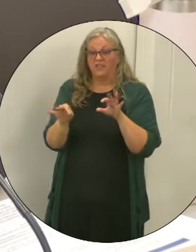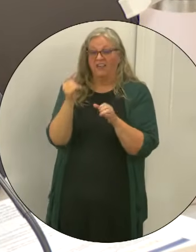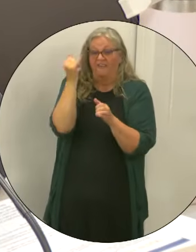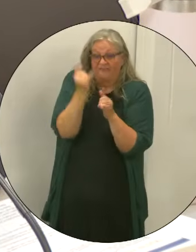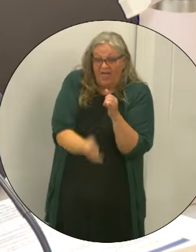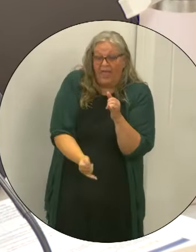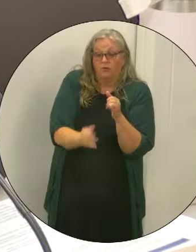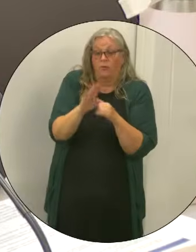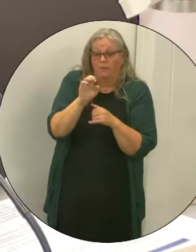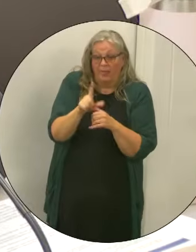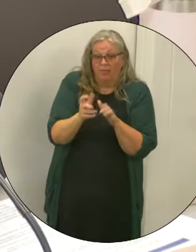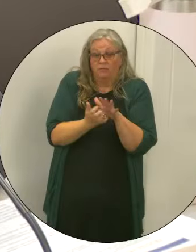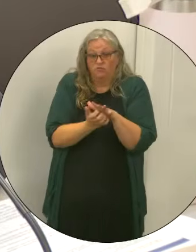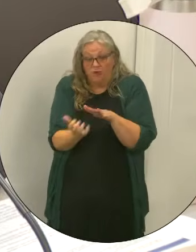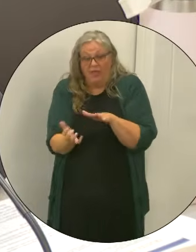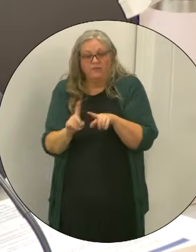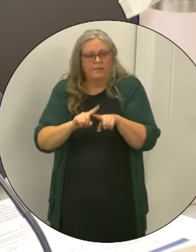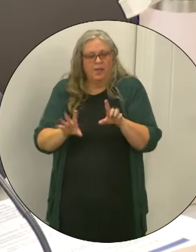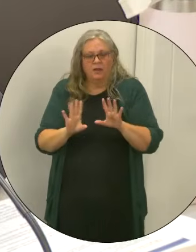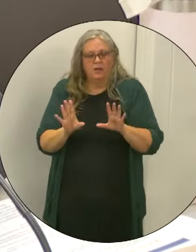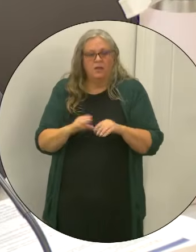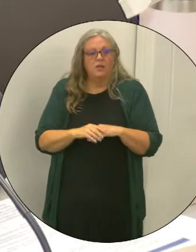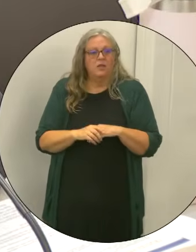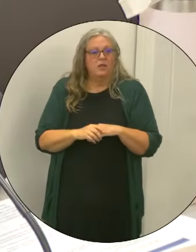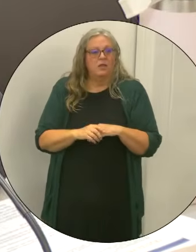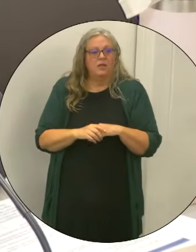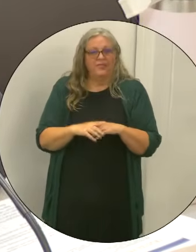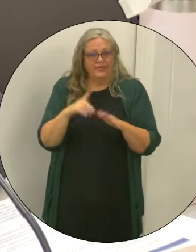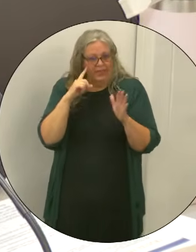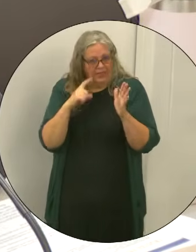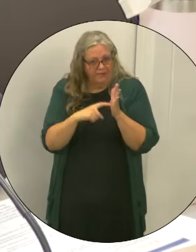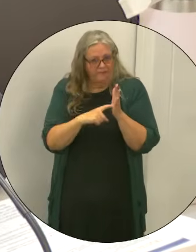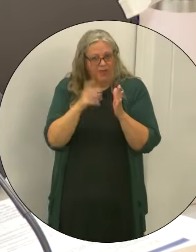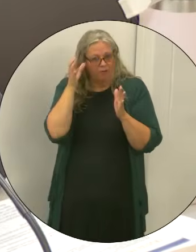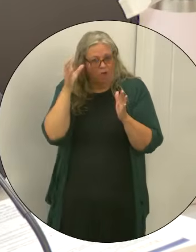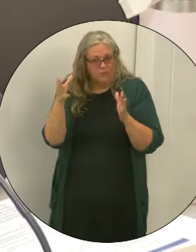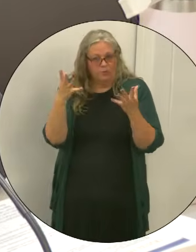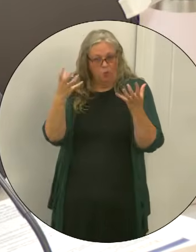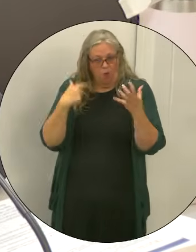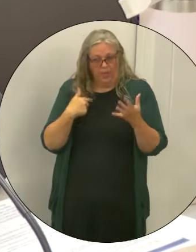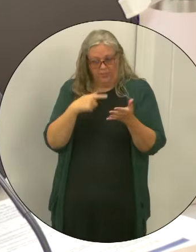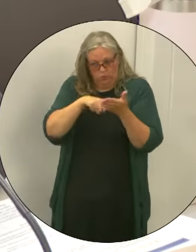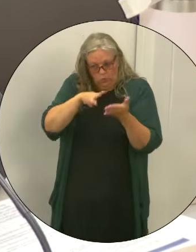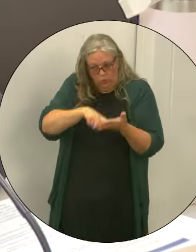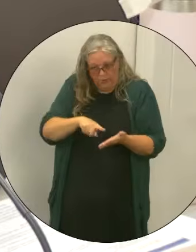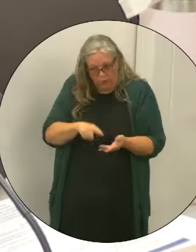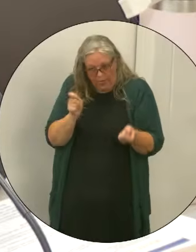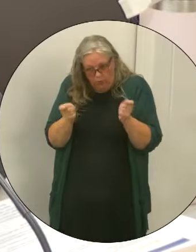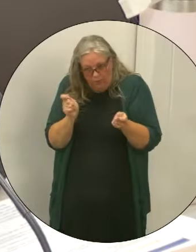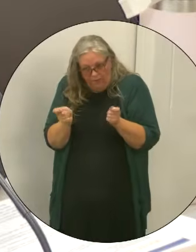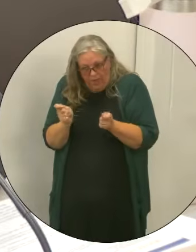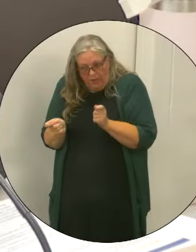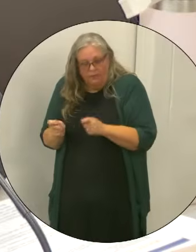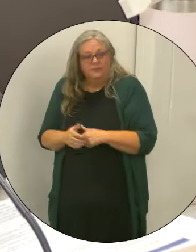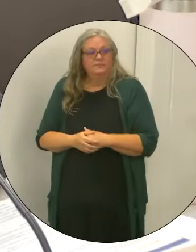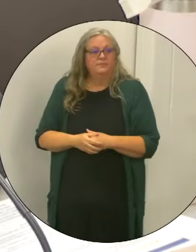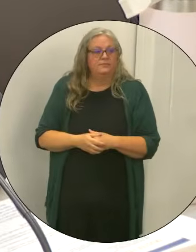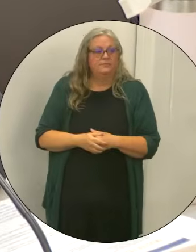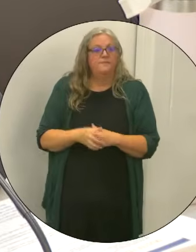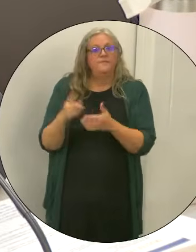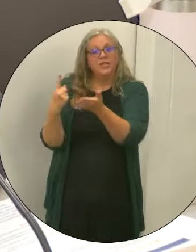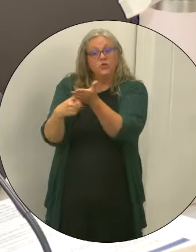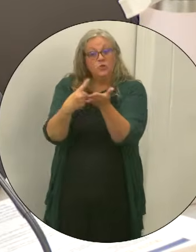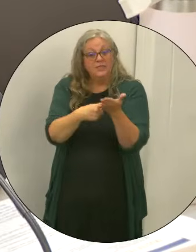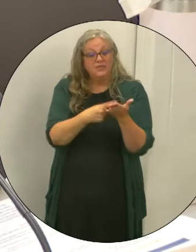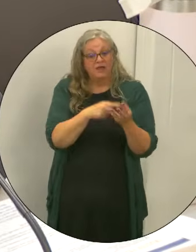requests, but rather to identify the concepts you would like staff to continue researching and refining. As trustees discuss the